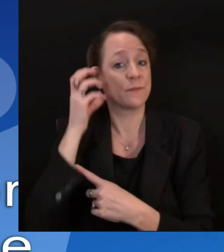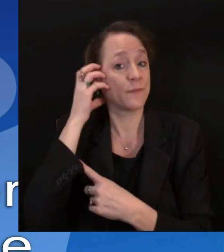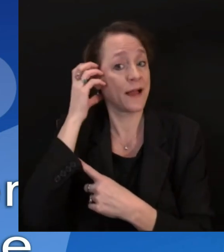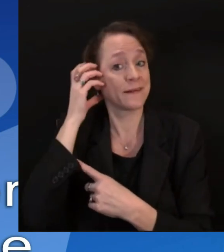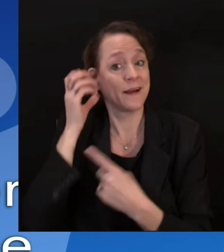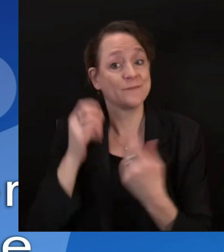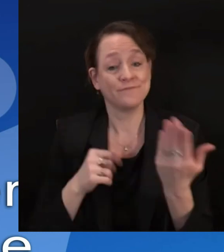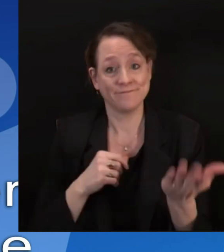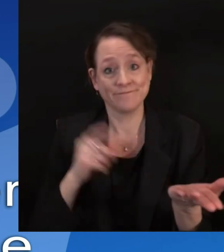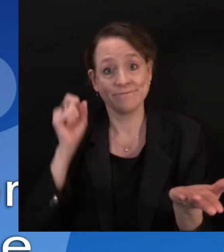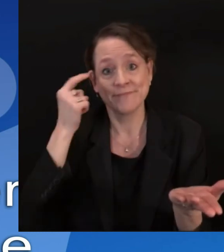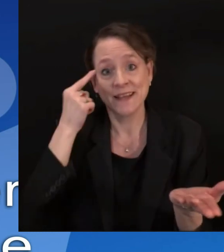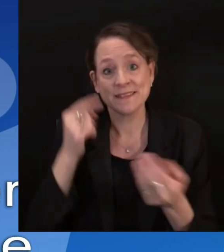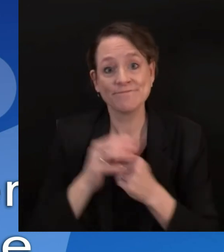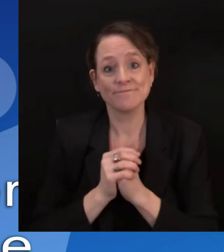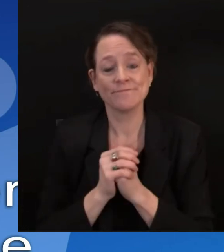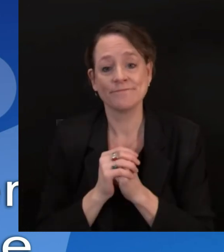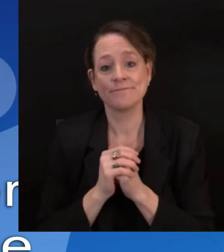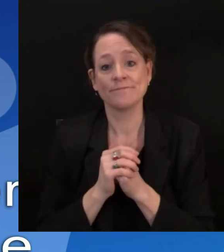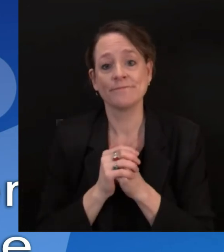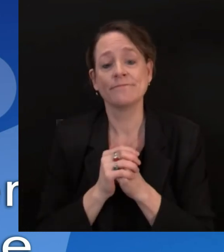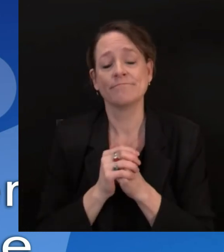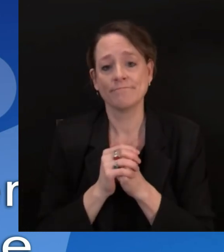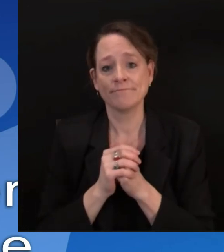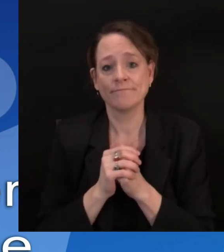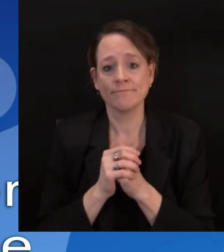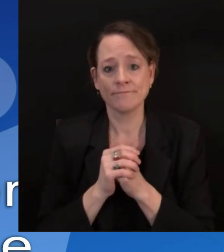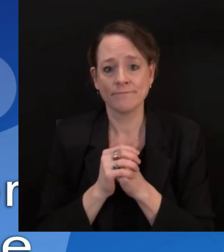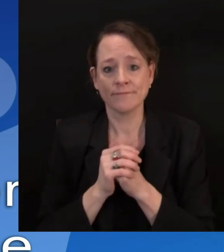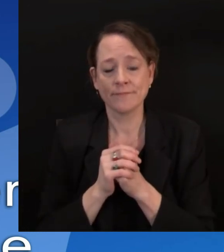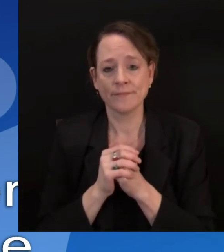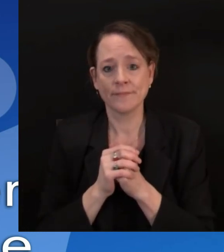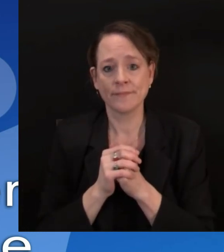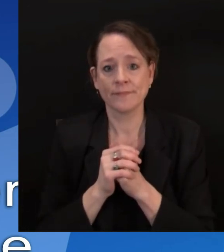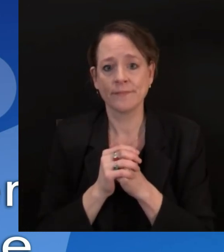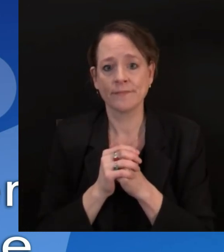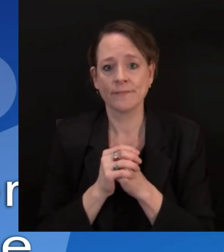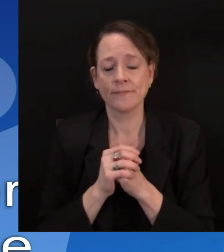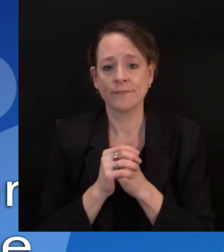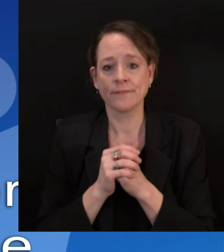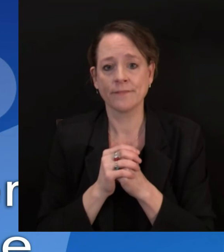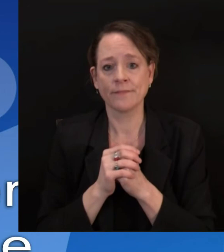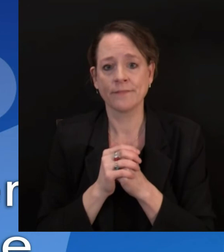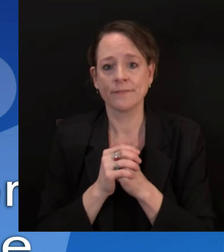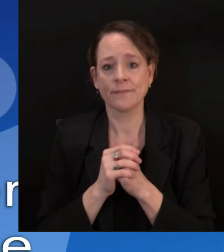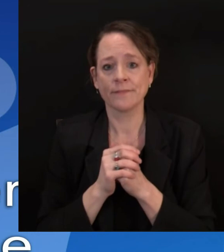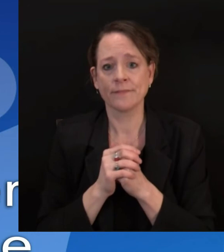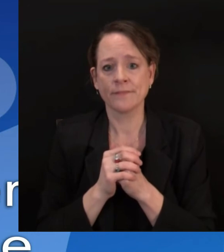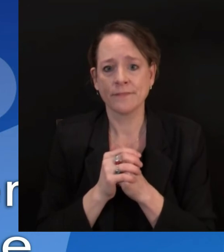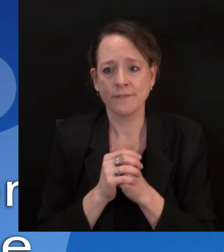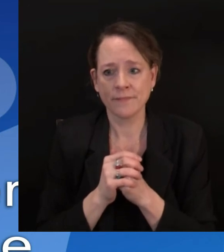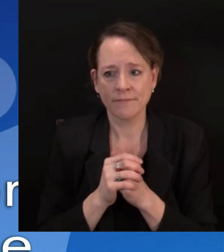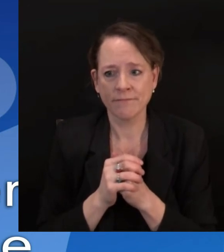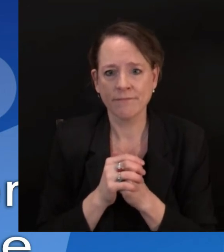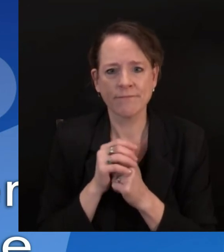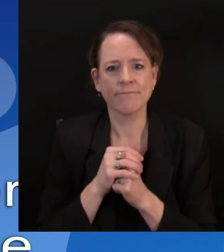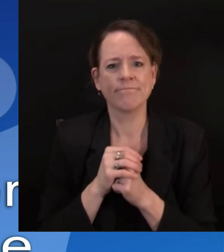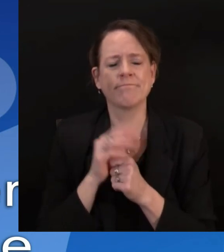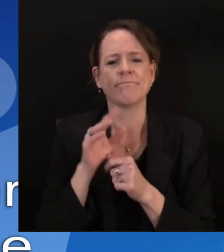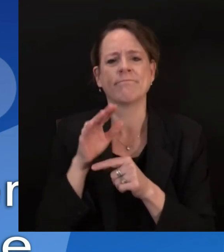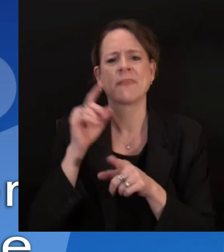Yeah, thank you for taking my question. So, I guess this is for Governor Evers. So the federal bill,